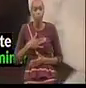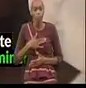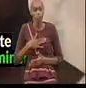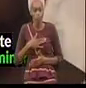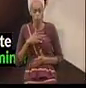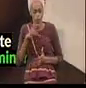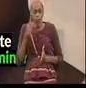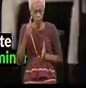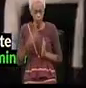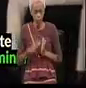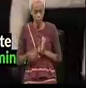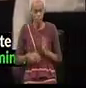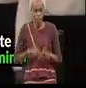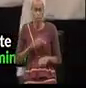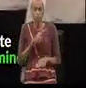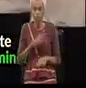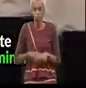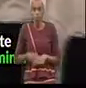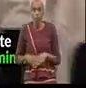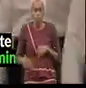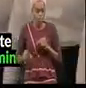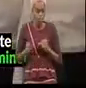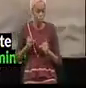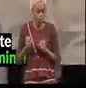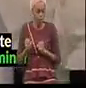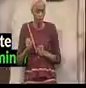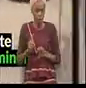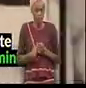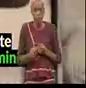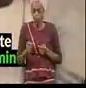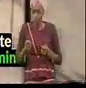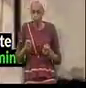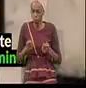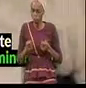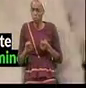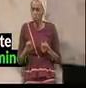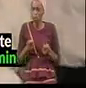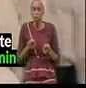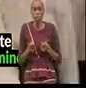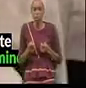My lower nature fights to